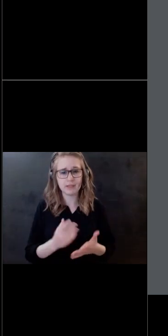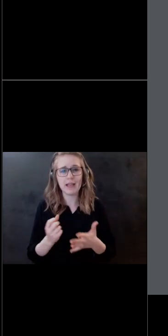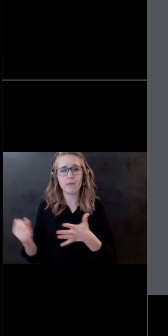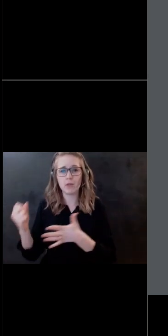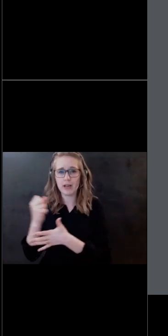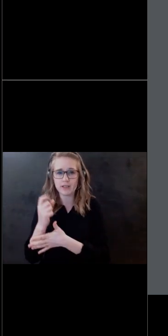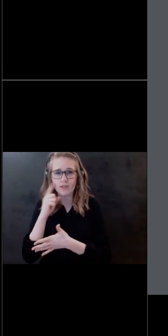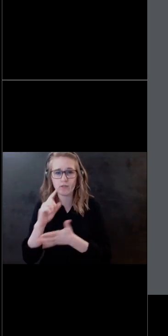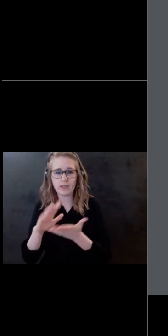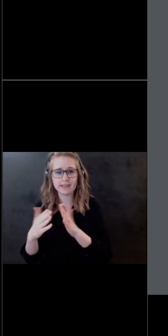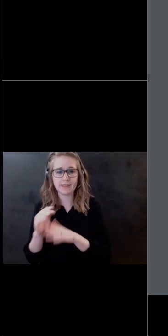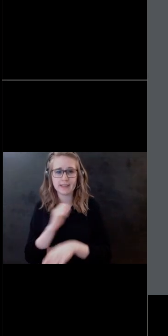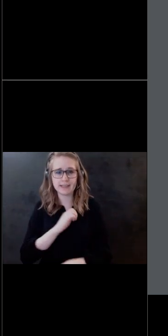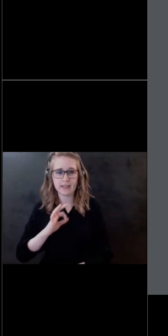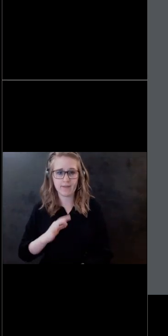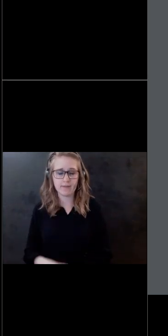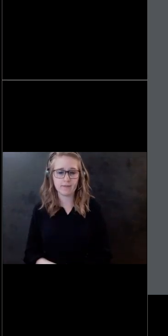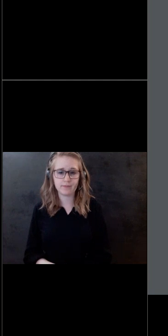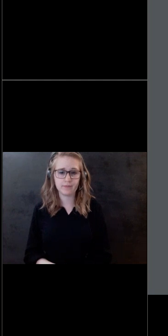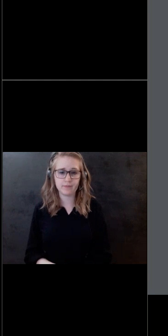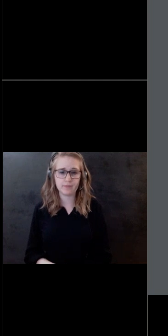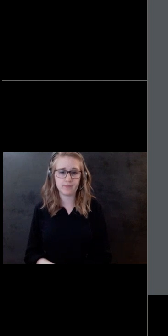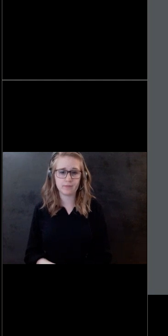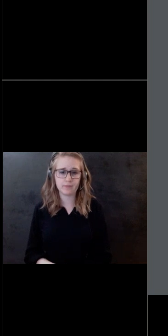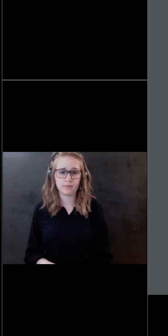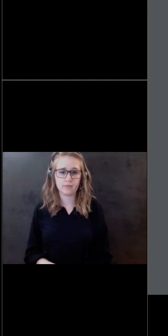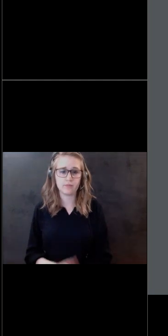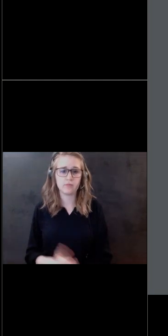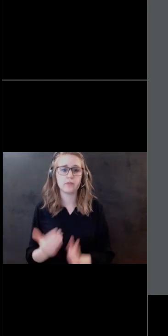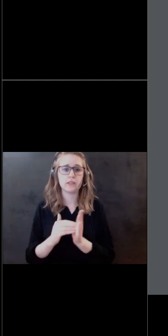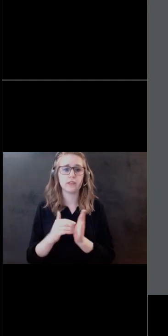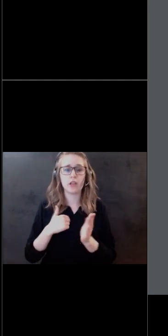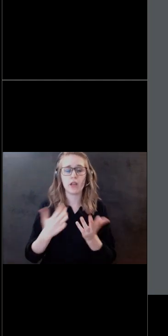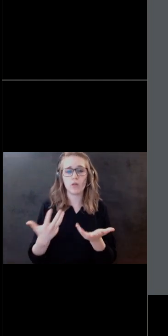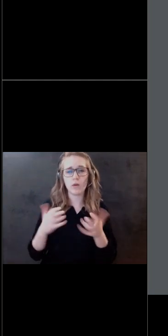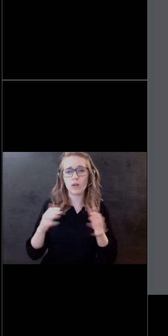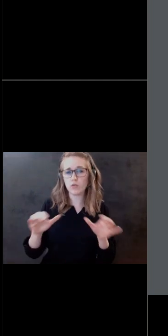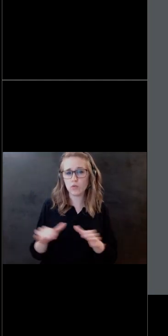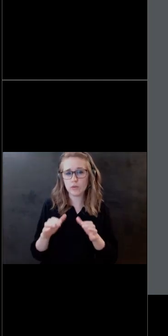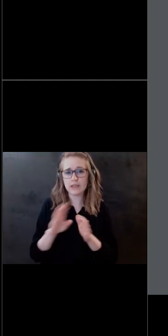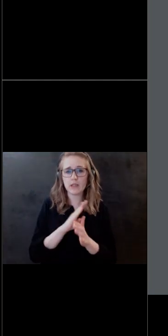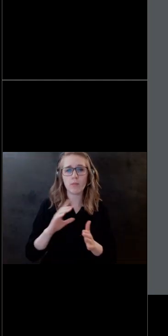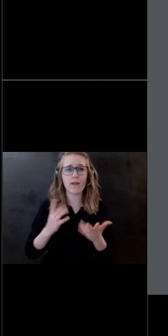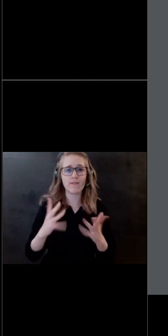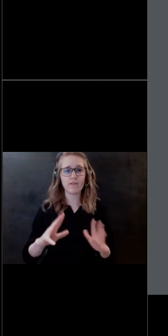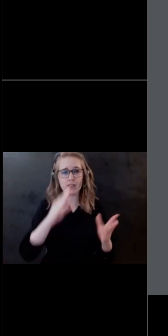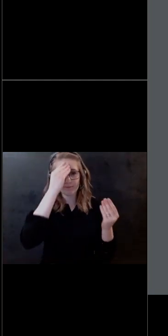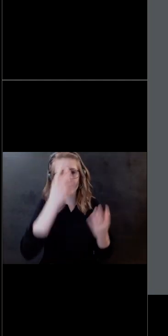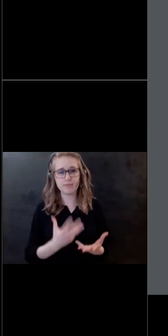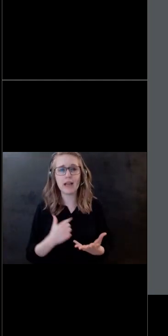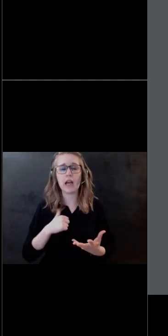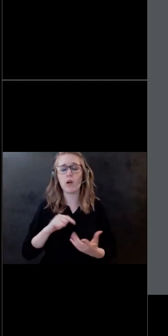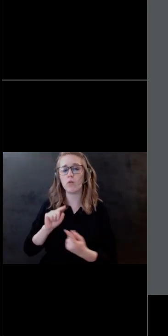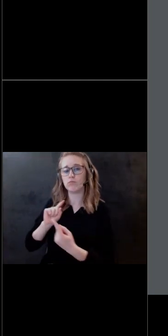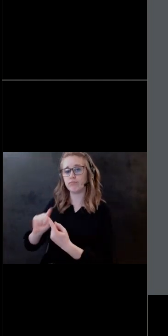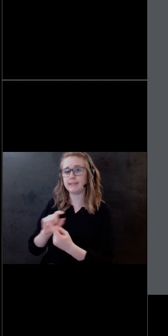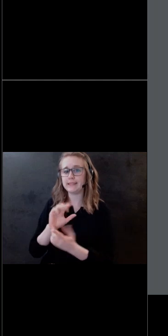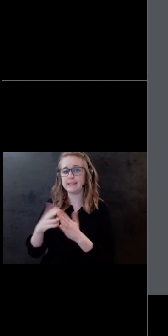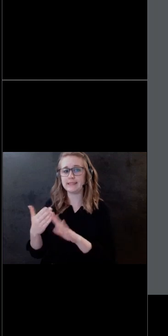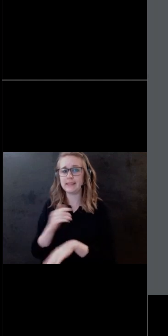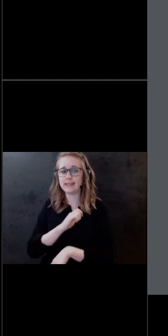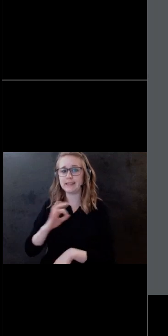have for city staff. And again, what I'd like to do is after the board gave us direction on this, I'd like to go to city staff also and then